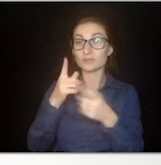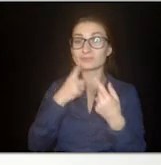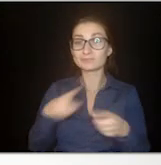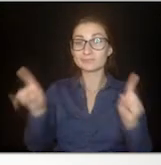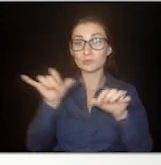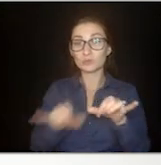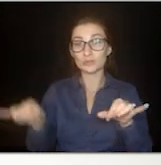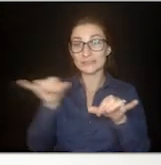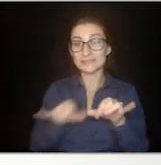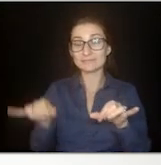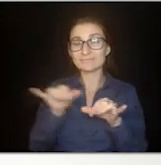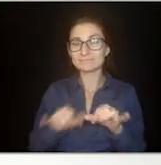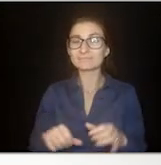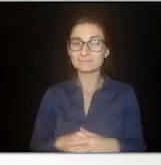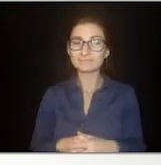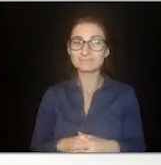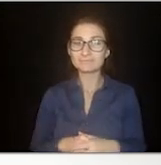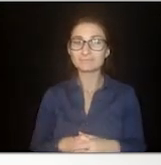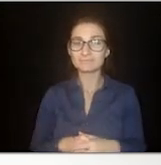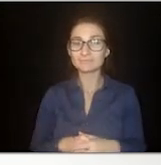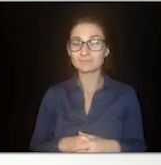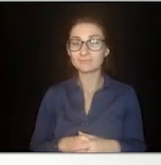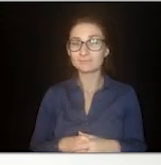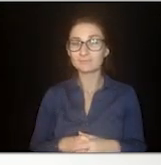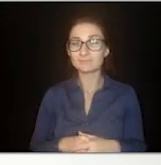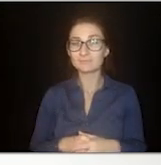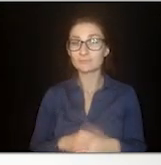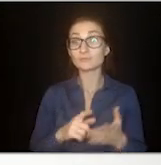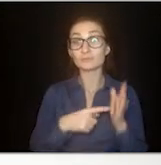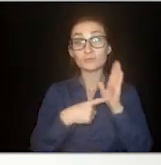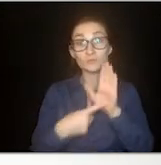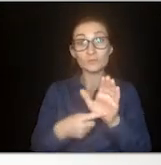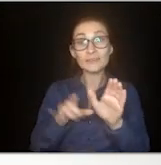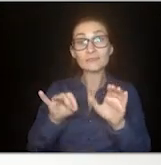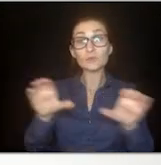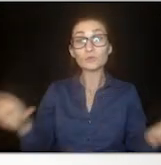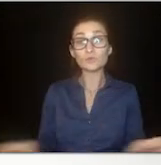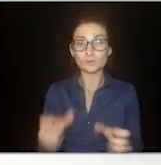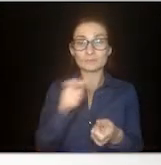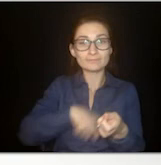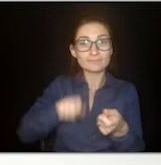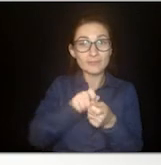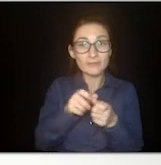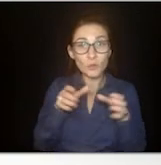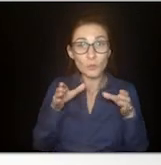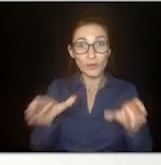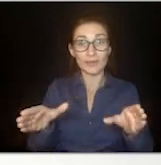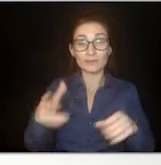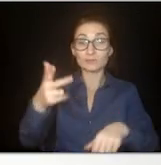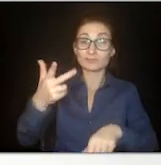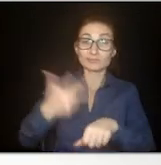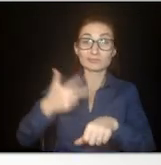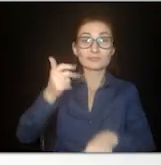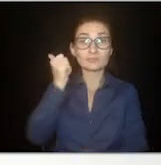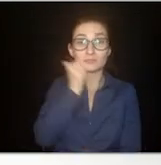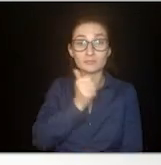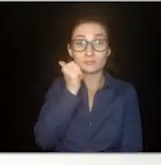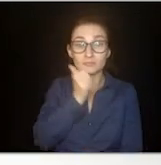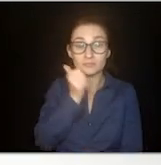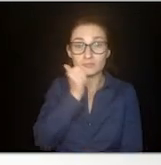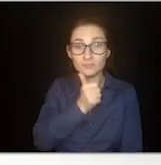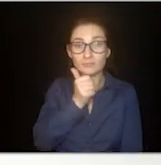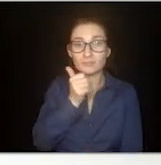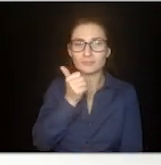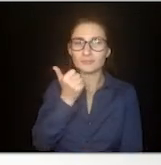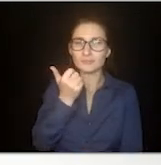successful routines with school-based personnel. Help them see, if you do this way 3 times